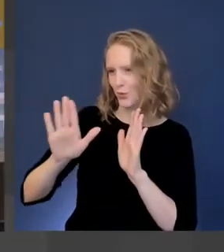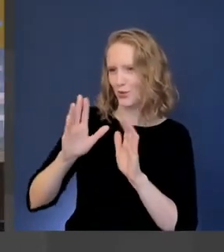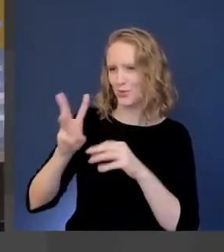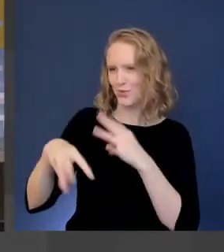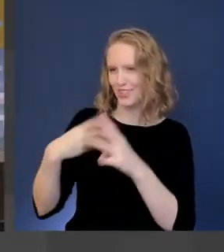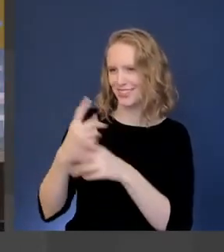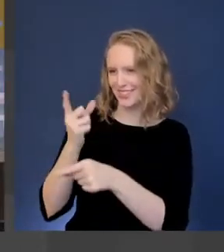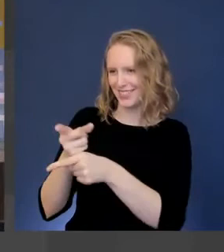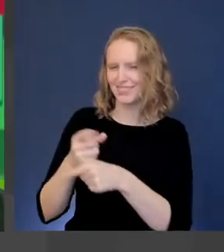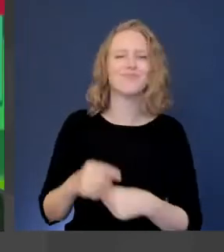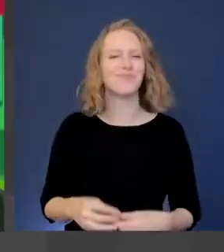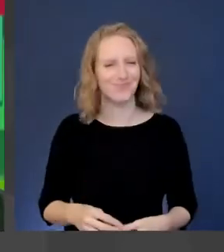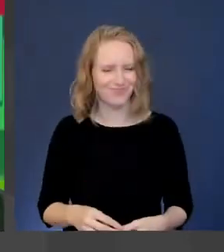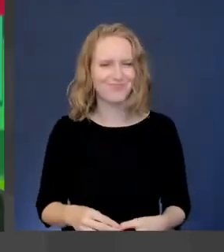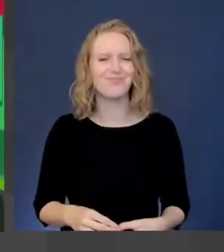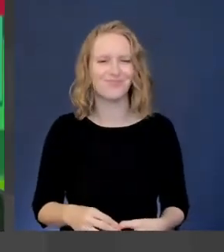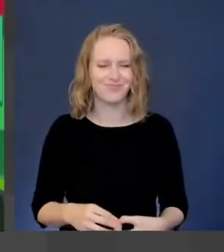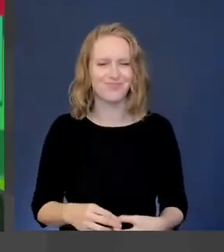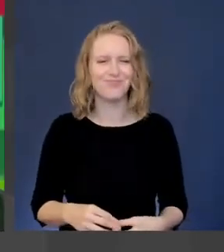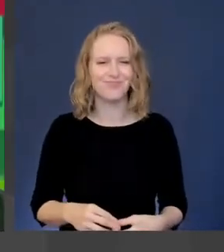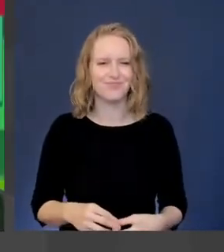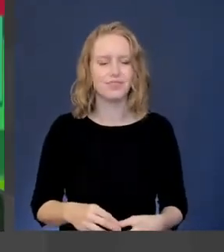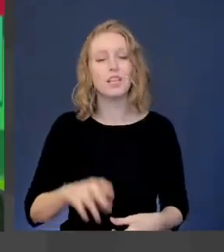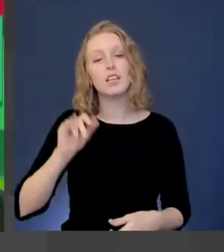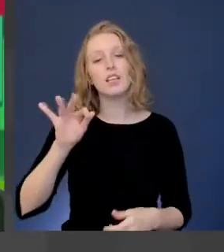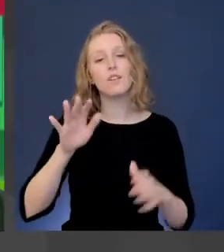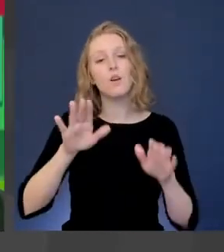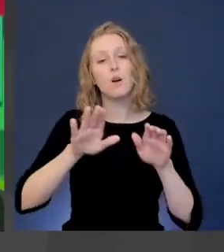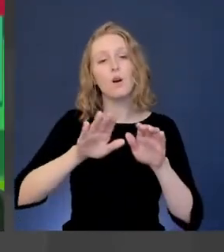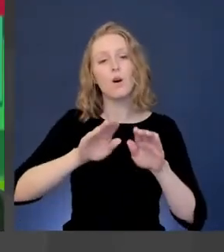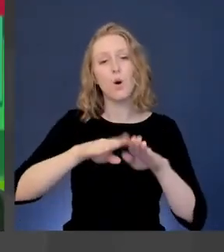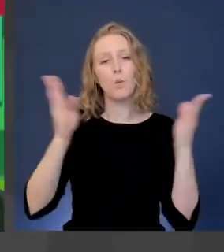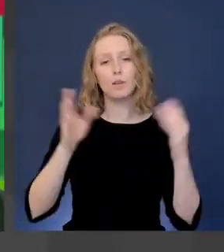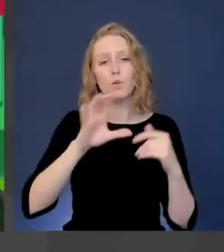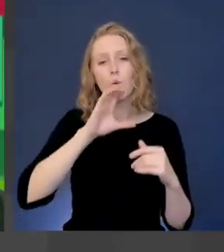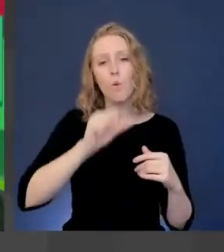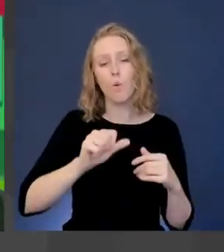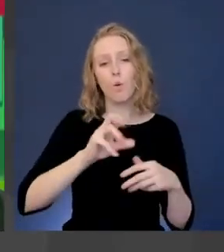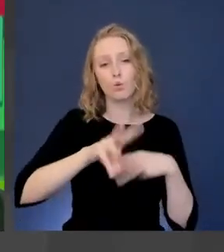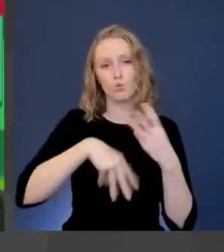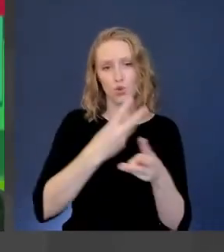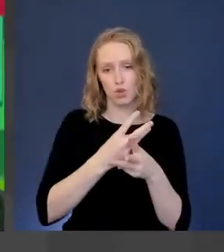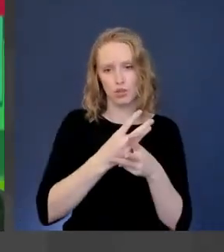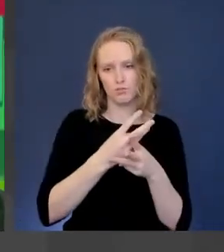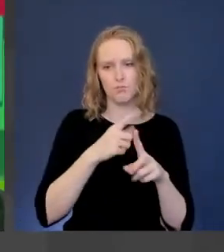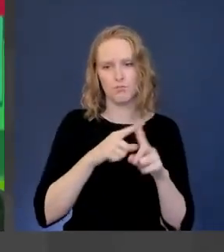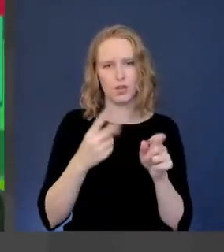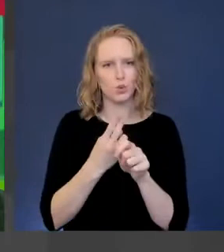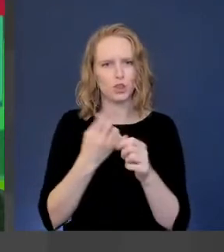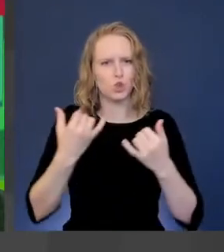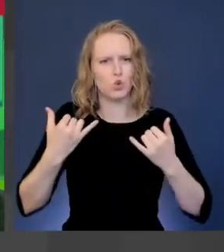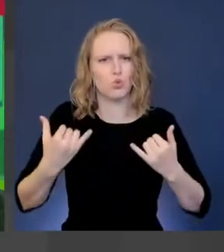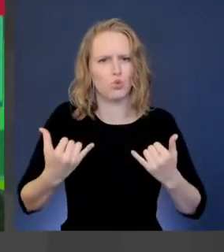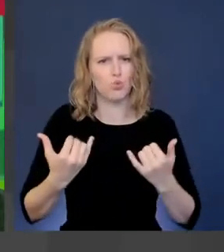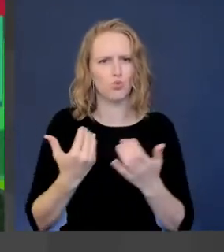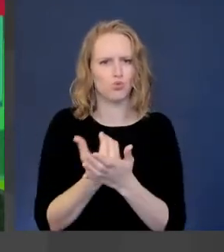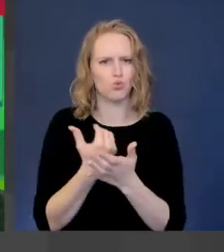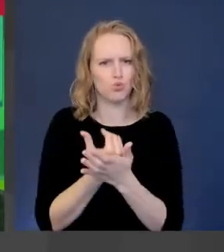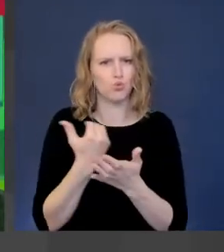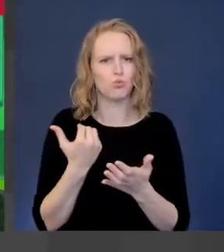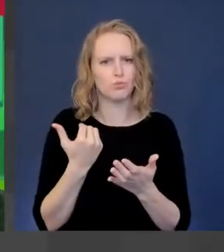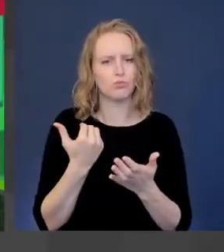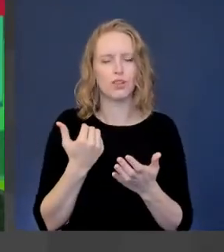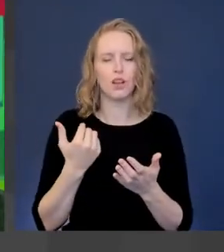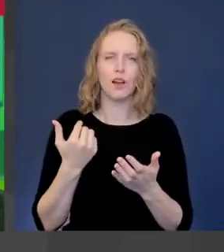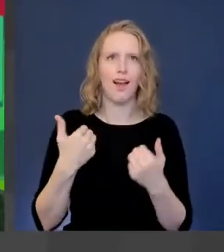So what happens if you open your old world with a new version of Minecraft? And I took a look at what happens in my old world, which I've had